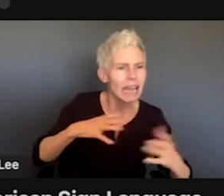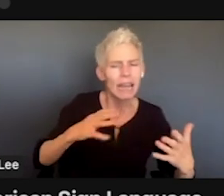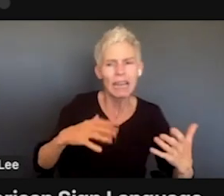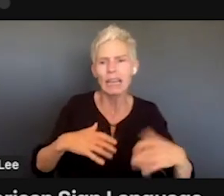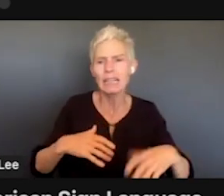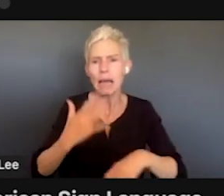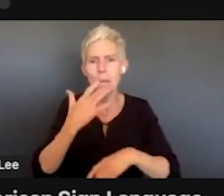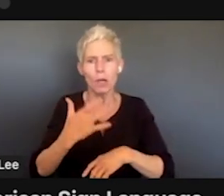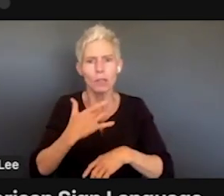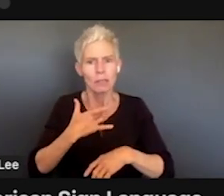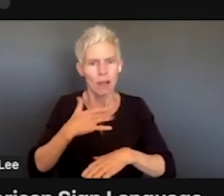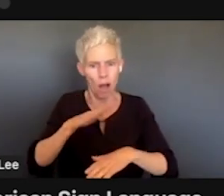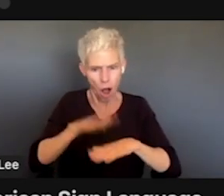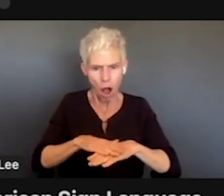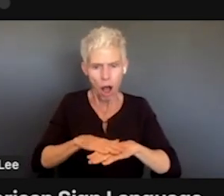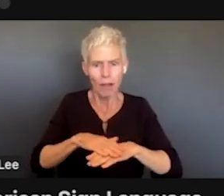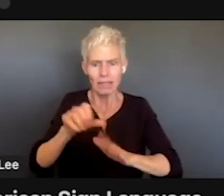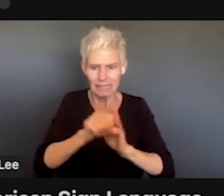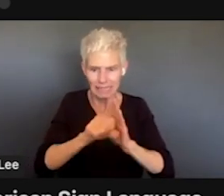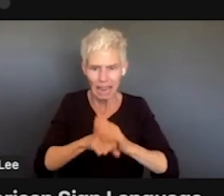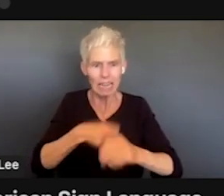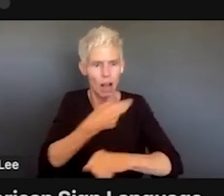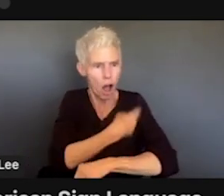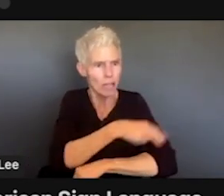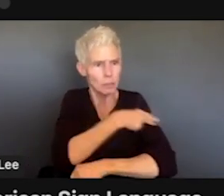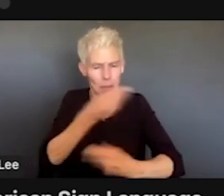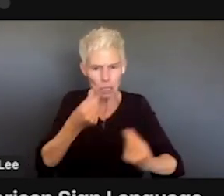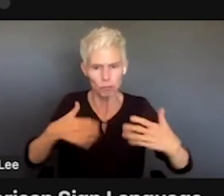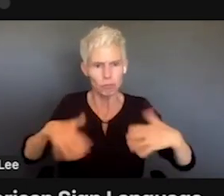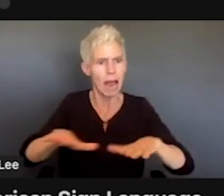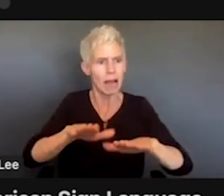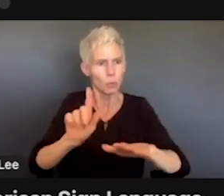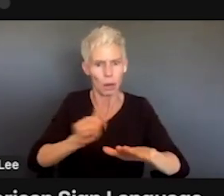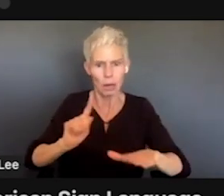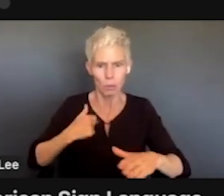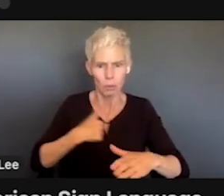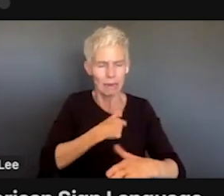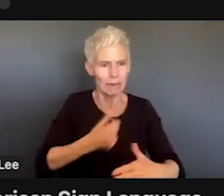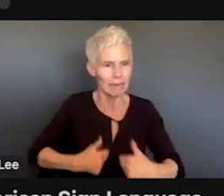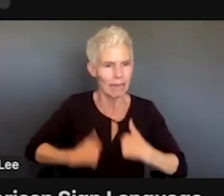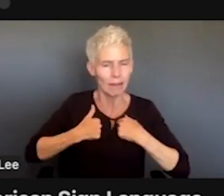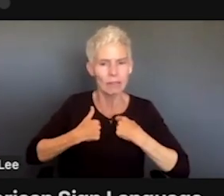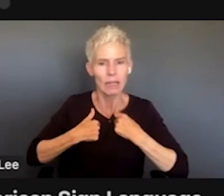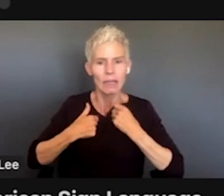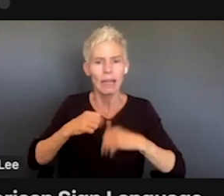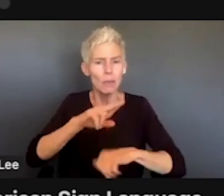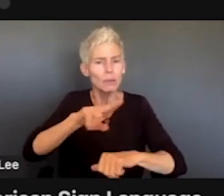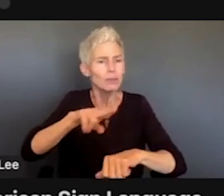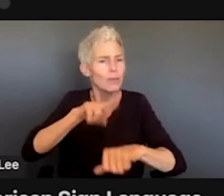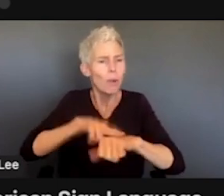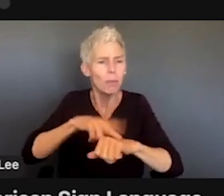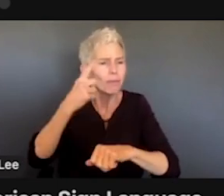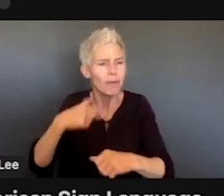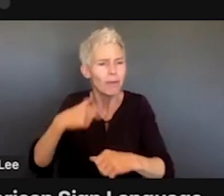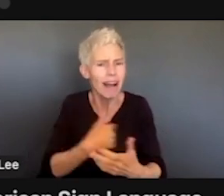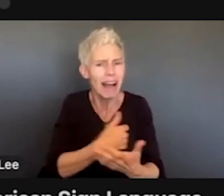birthdays on the grounds of the state hospital. And so it became a pretty, it was normal for us to go to the state hospital